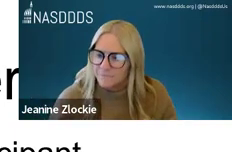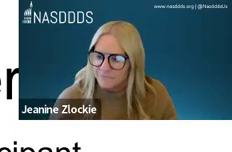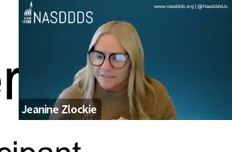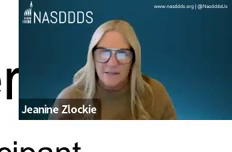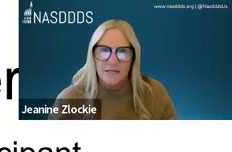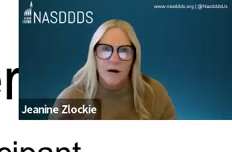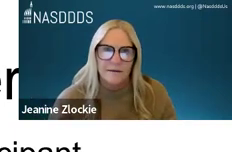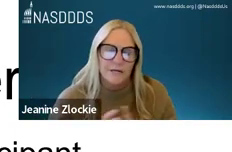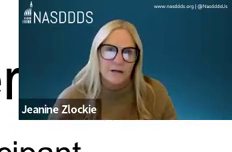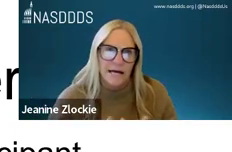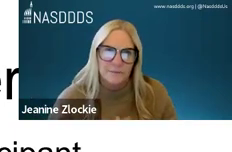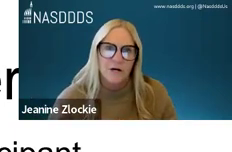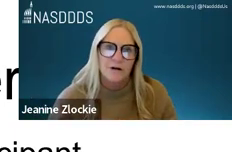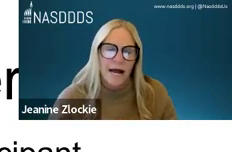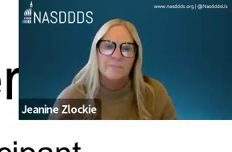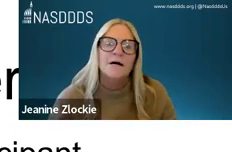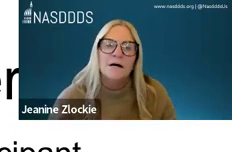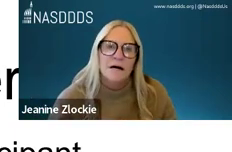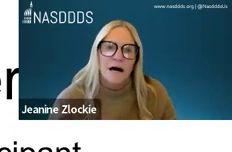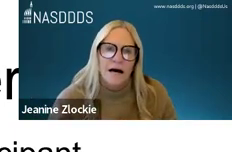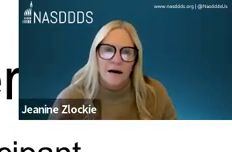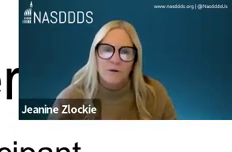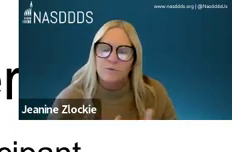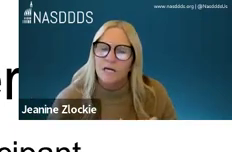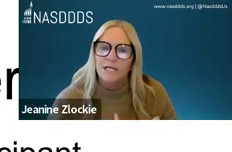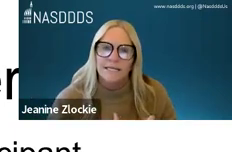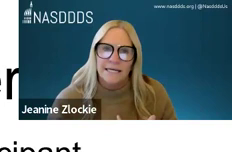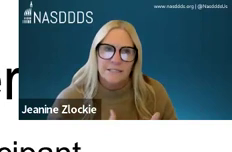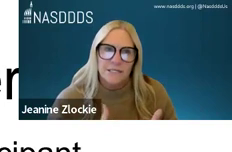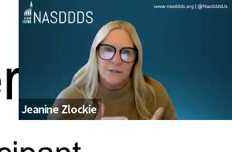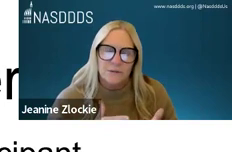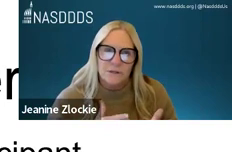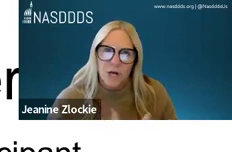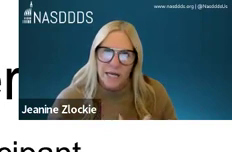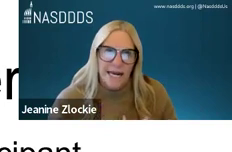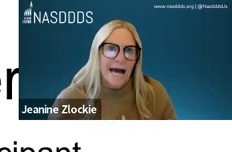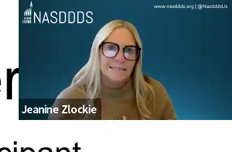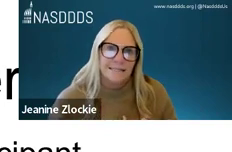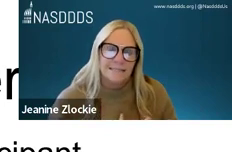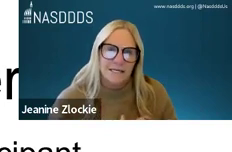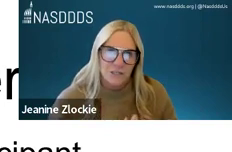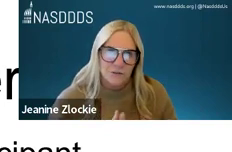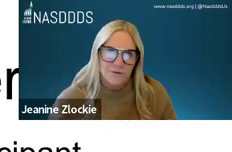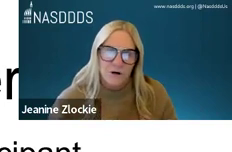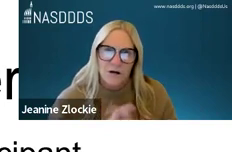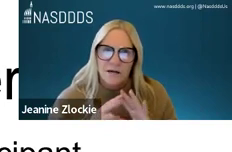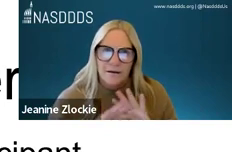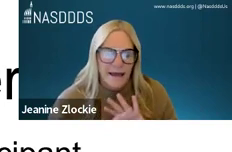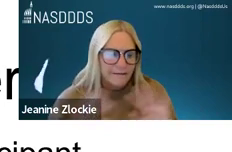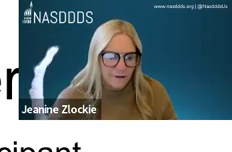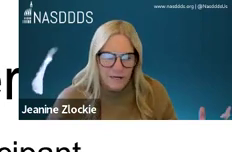say, is basically a white middle-class program. We really need to look at access issues